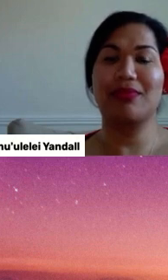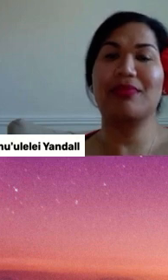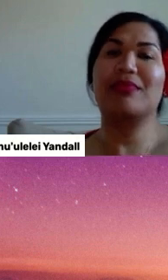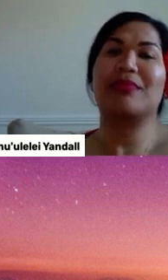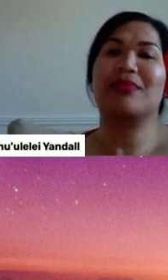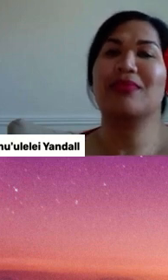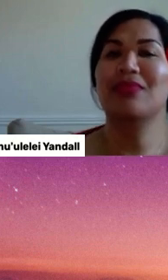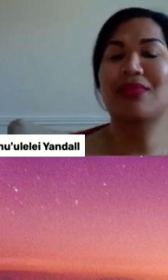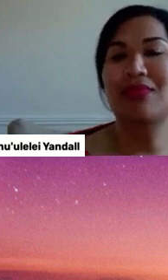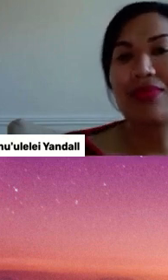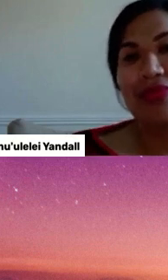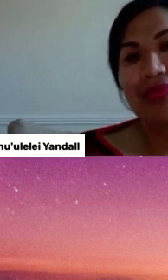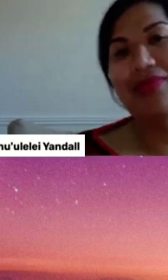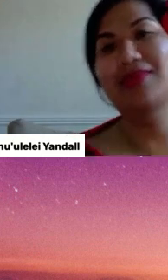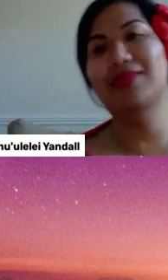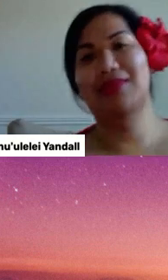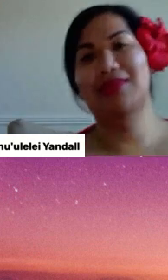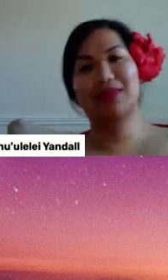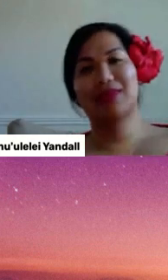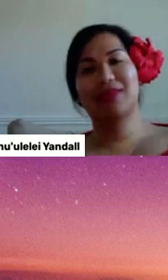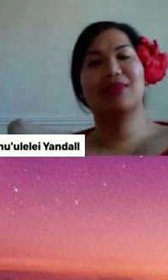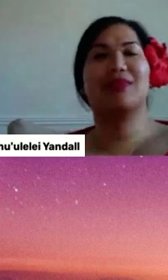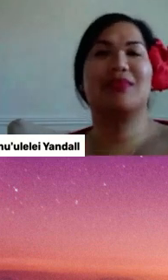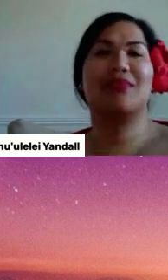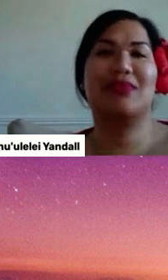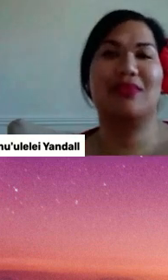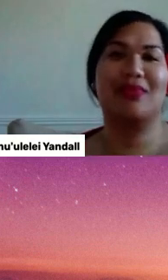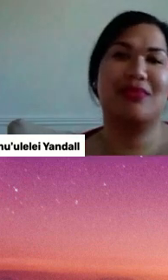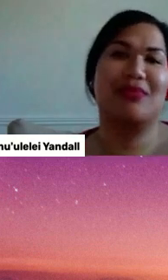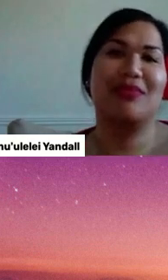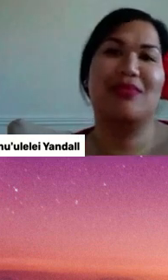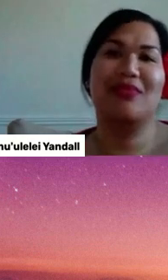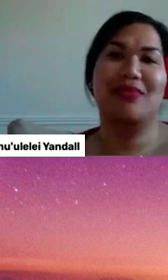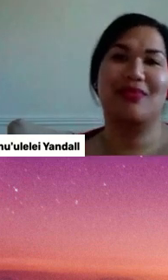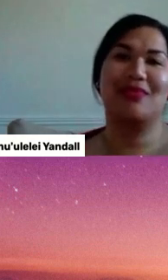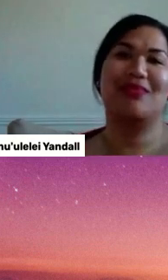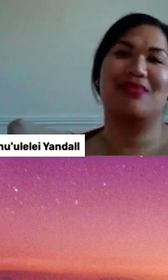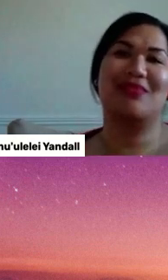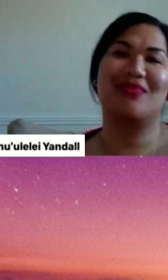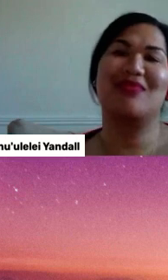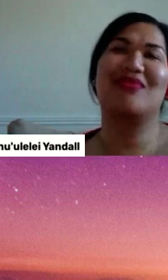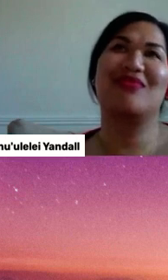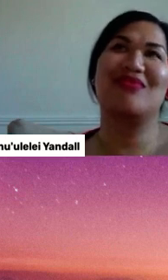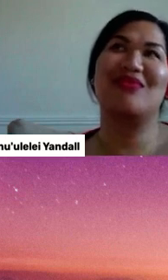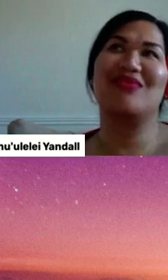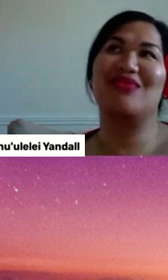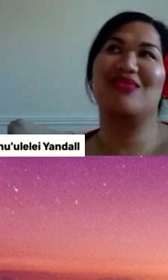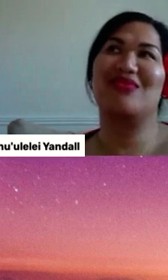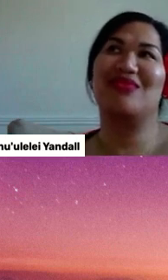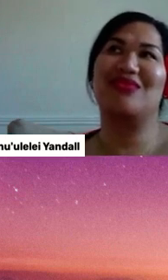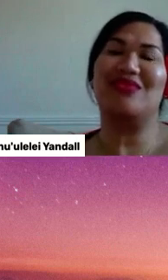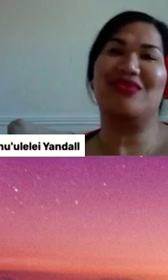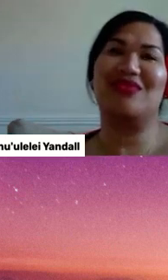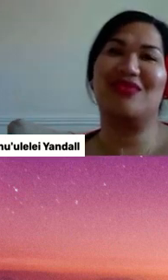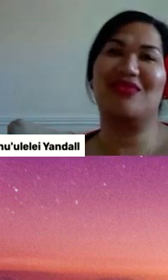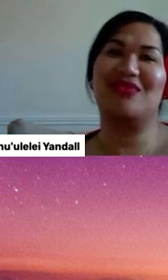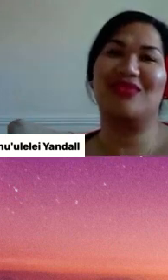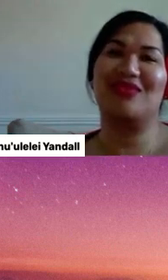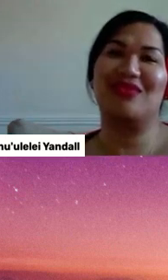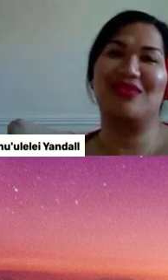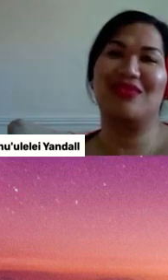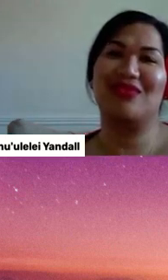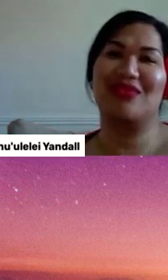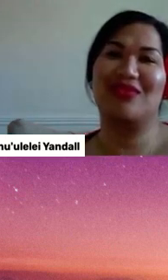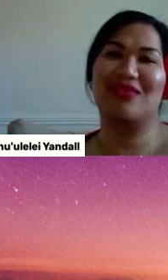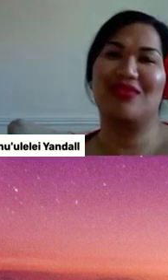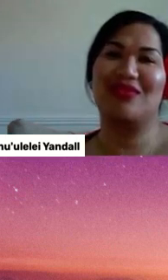that I find so important and useful is, who are you and who are your people? So that is our first question here. Who are you